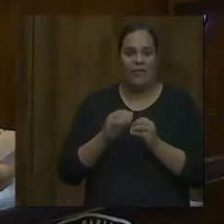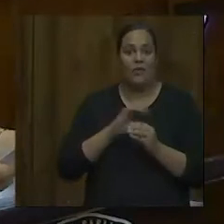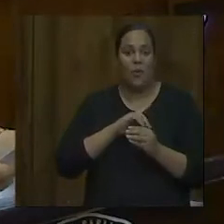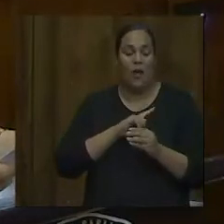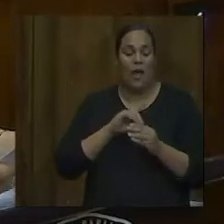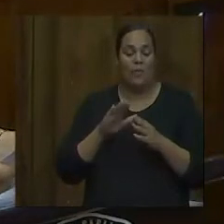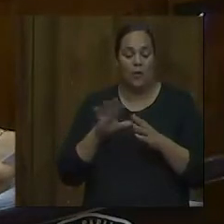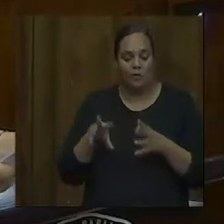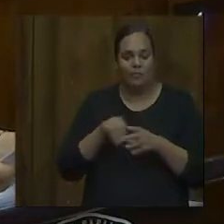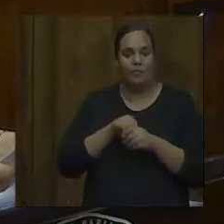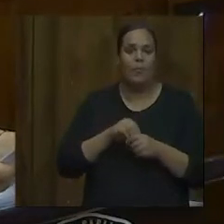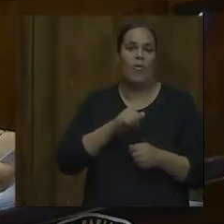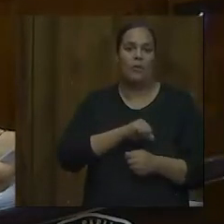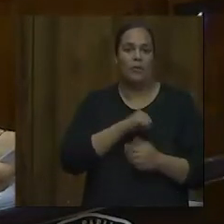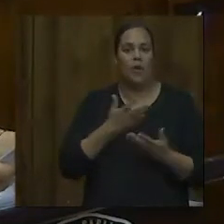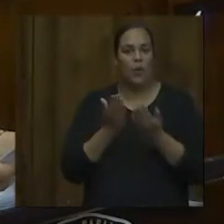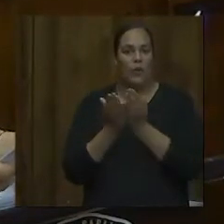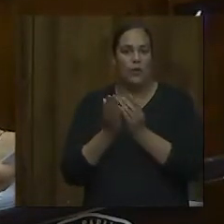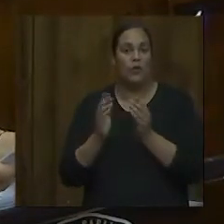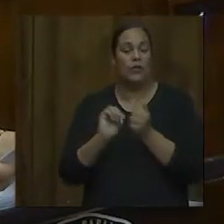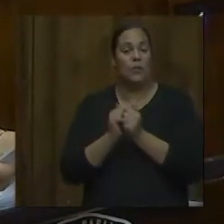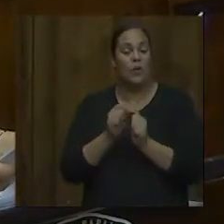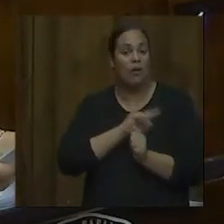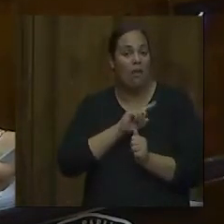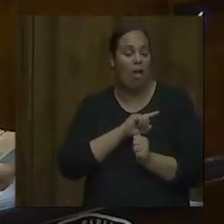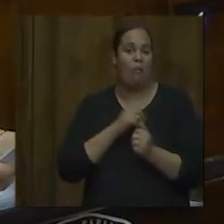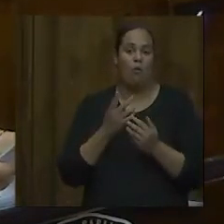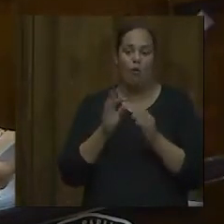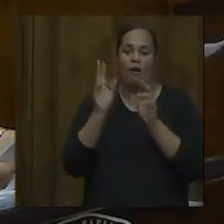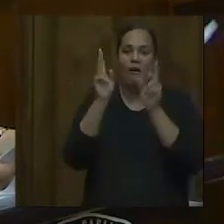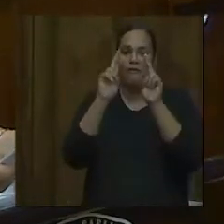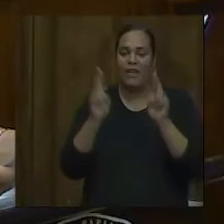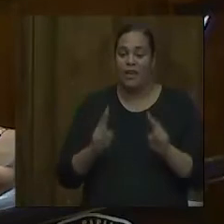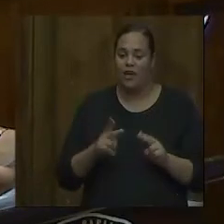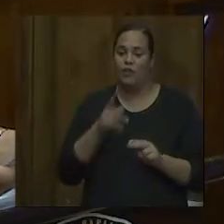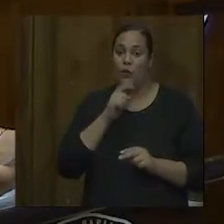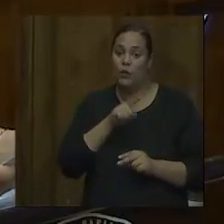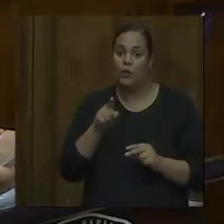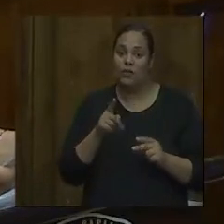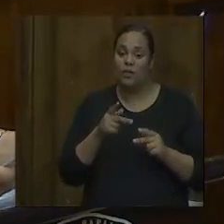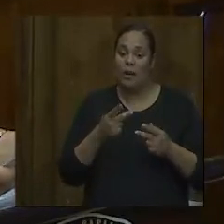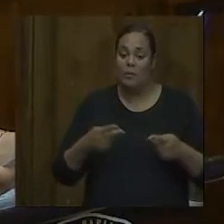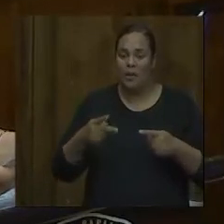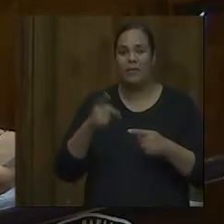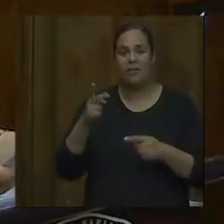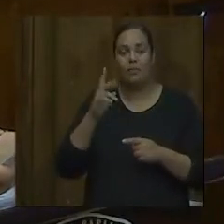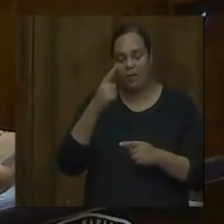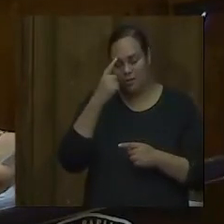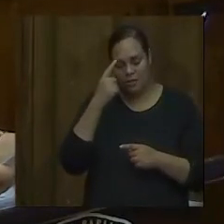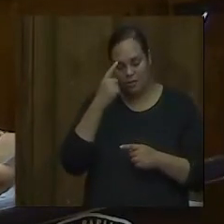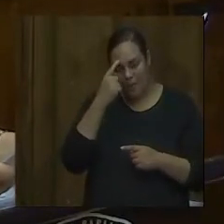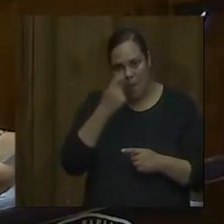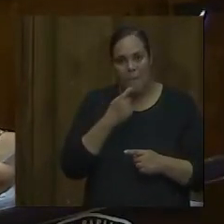municipality or school. Sport club and federations making use of these facilities have to adhere to the water restrictions